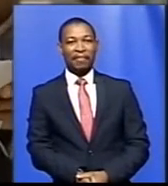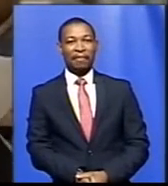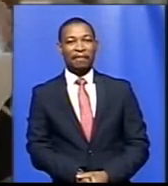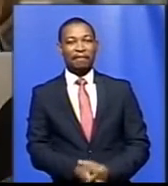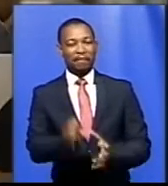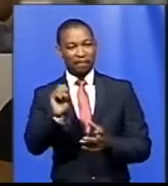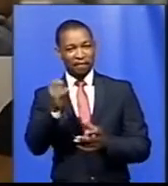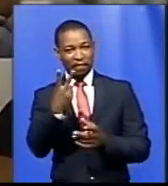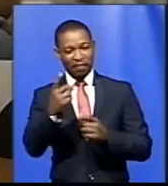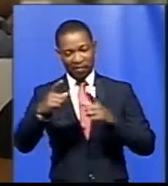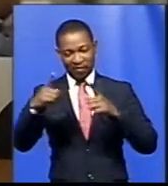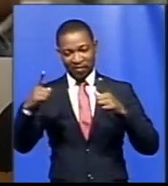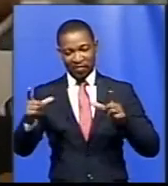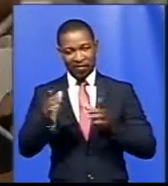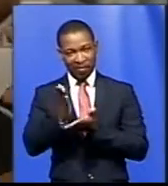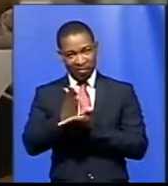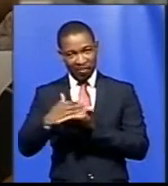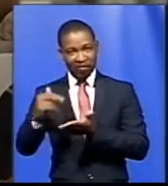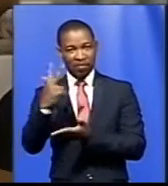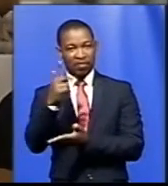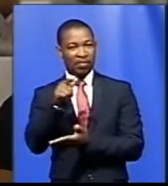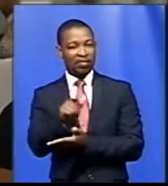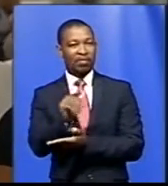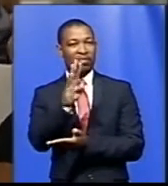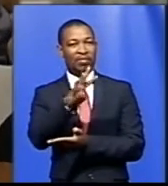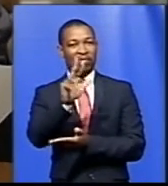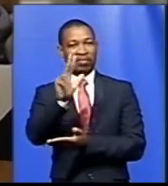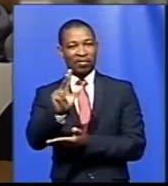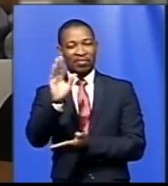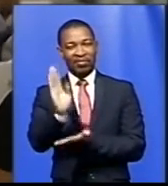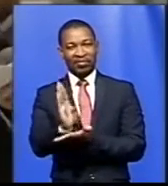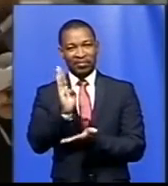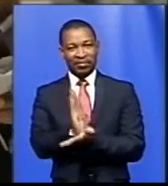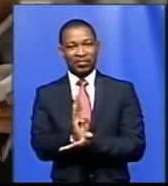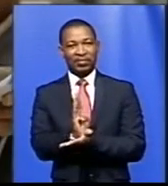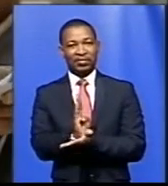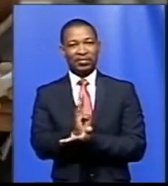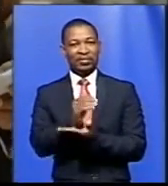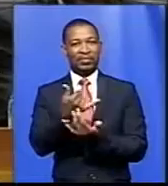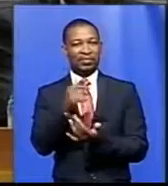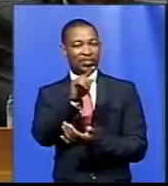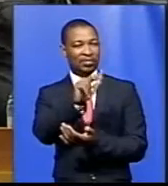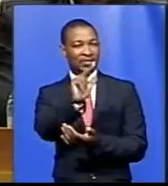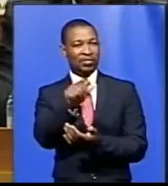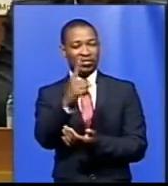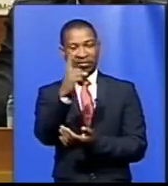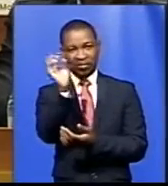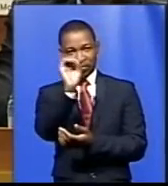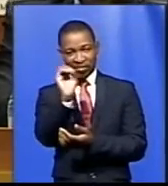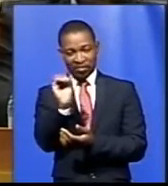The second largest share of 3.43 billion or 23.1% of the